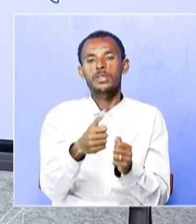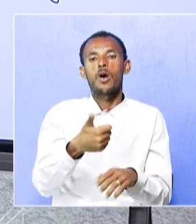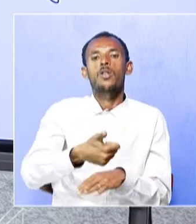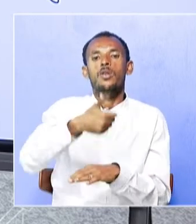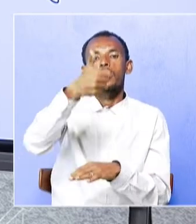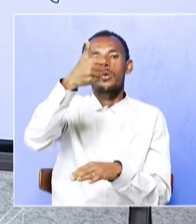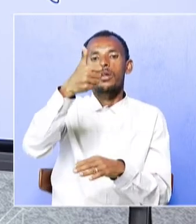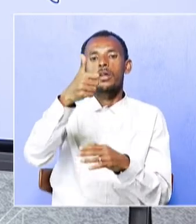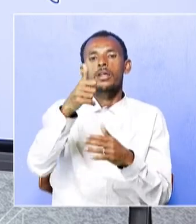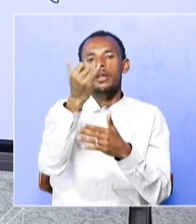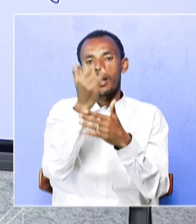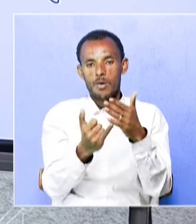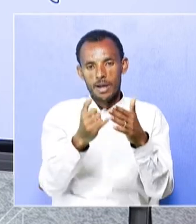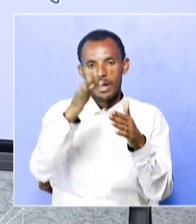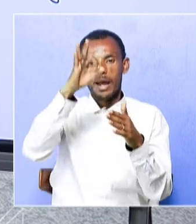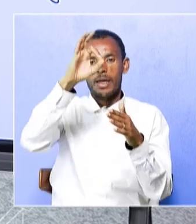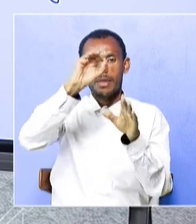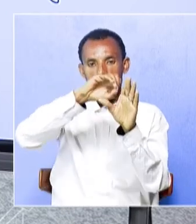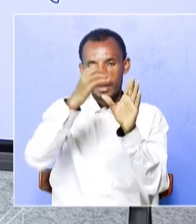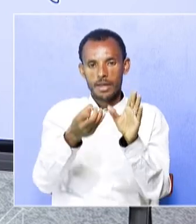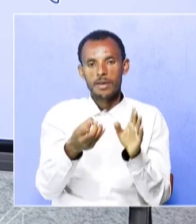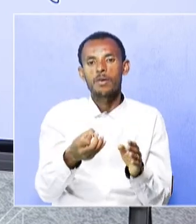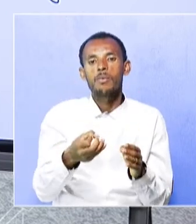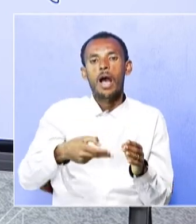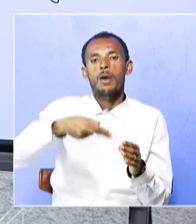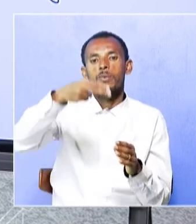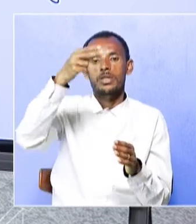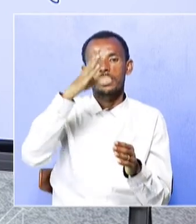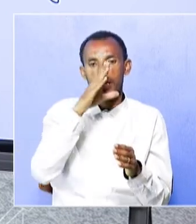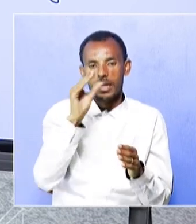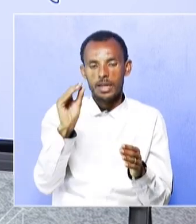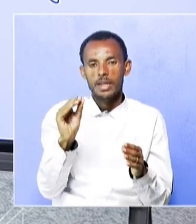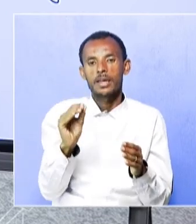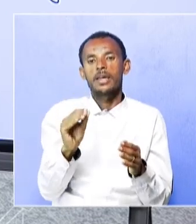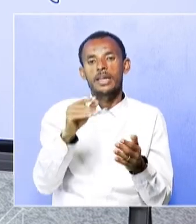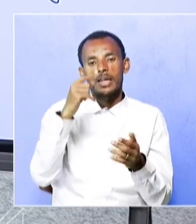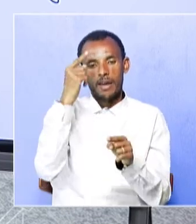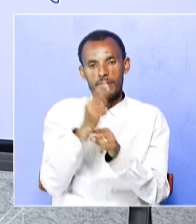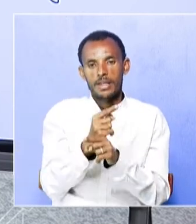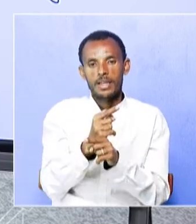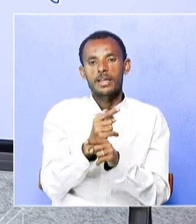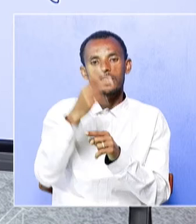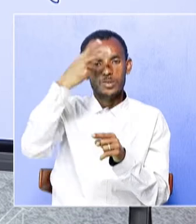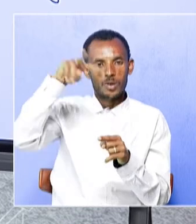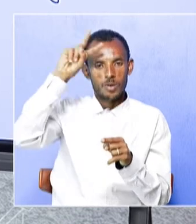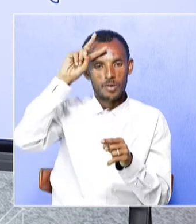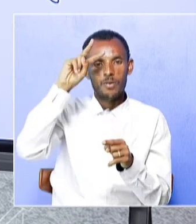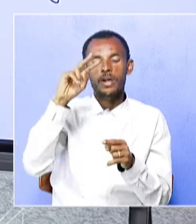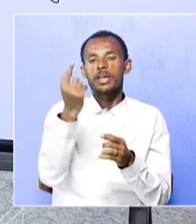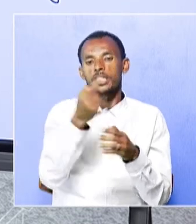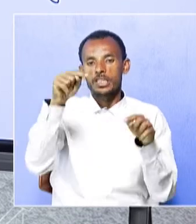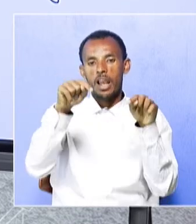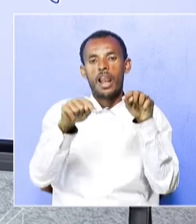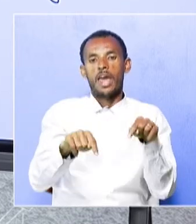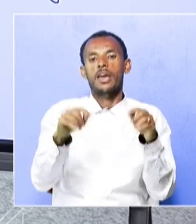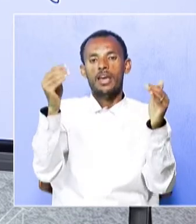drawn from 90 degrees to the hypotenuse, then definitely the square of each leg